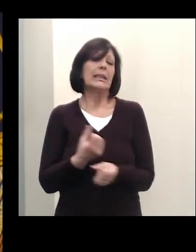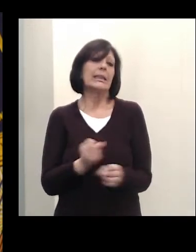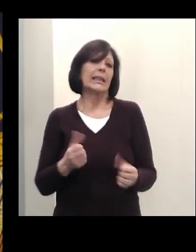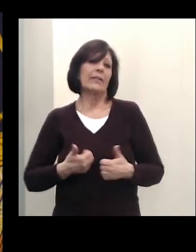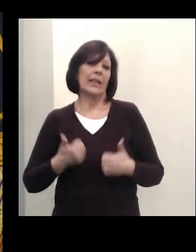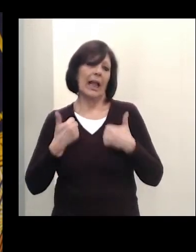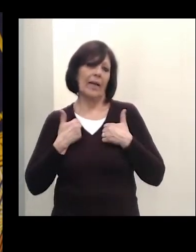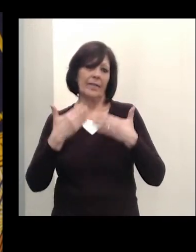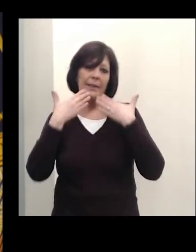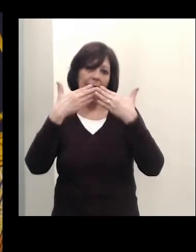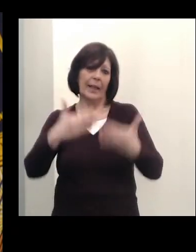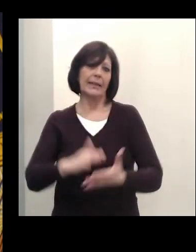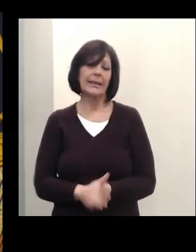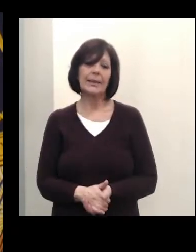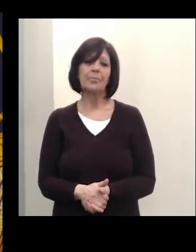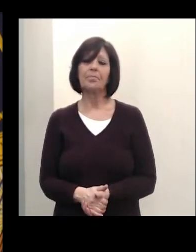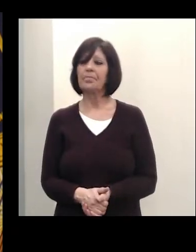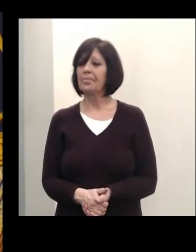Thanks.